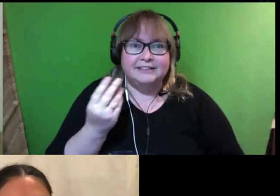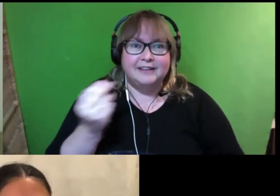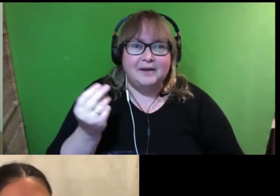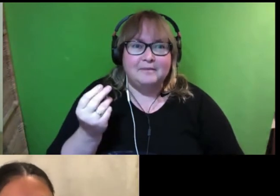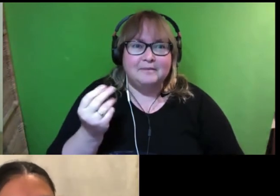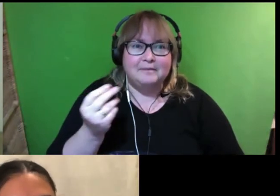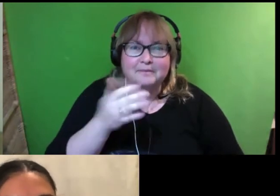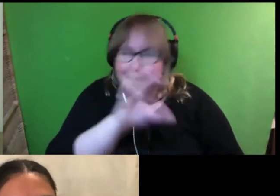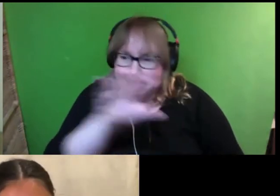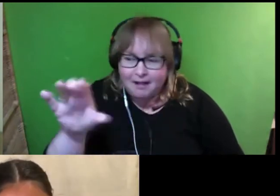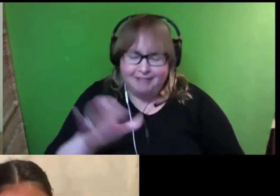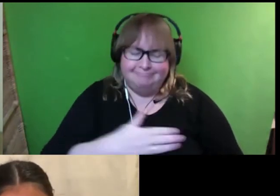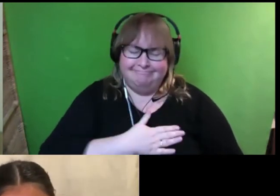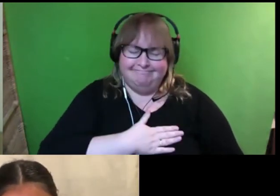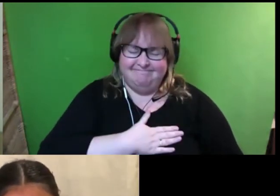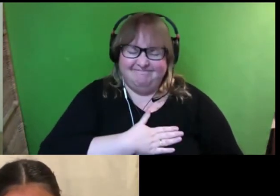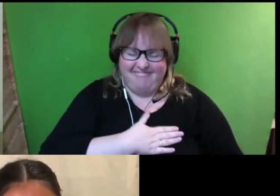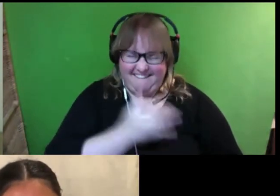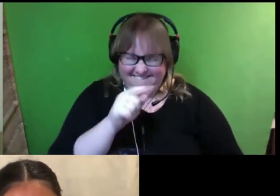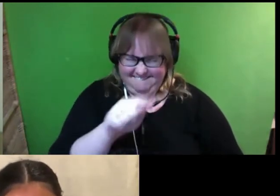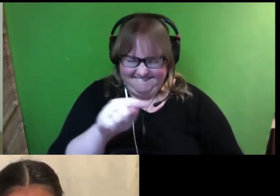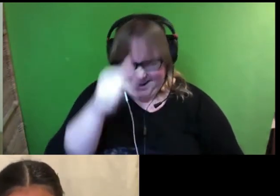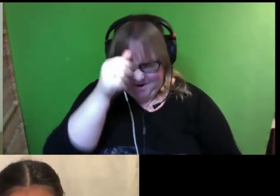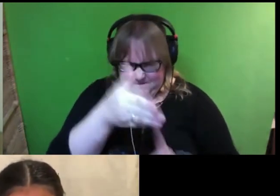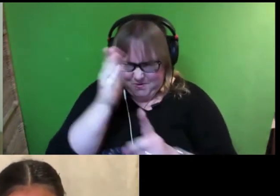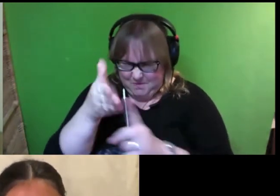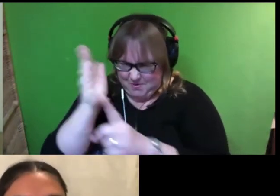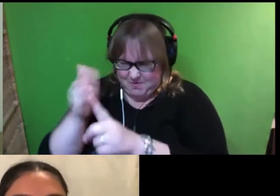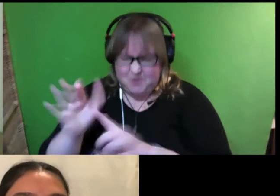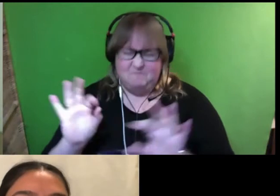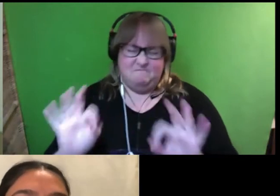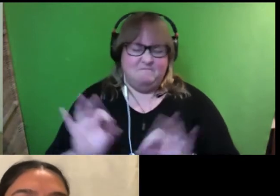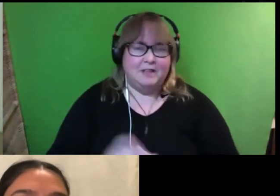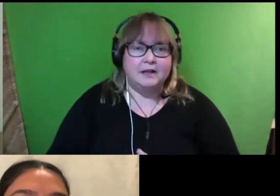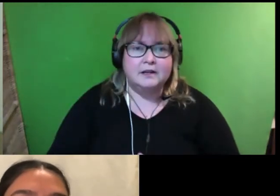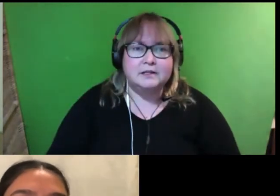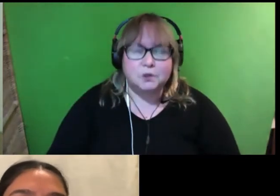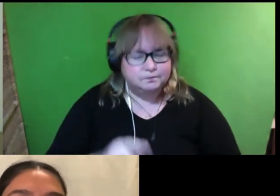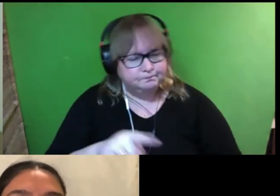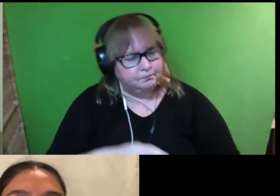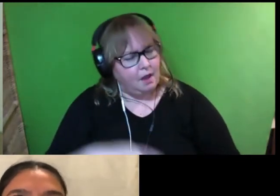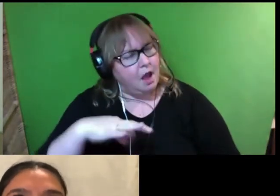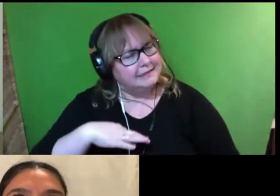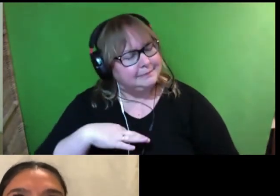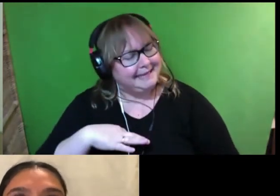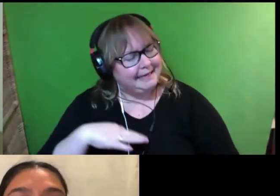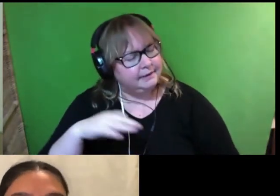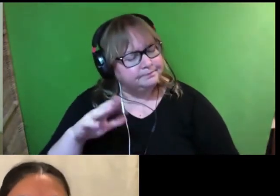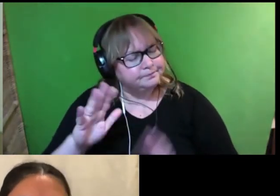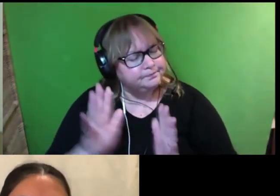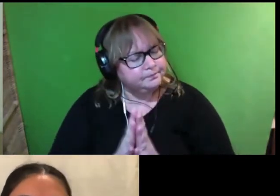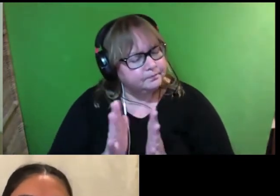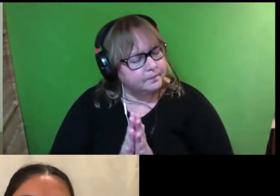nice to know. Is Amrita asked a question about my